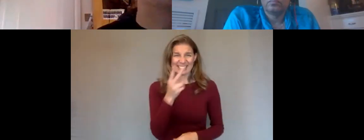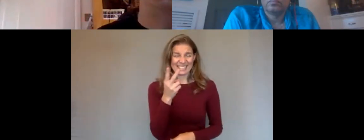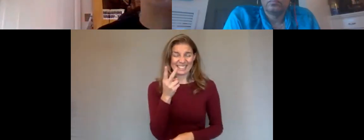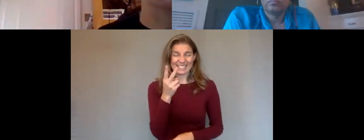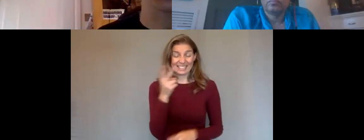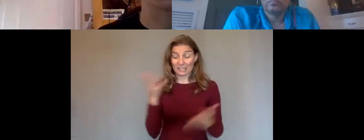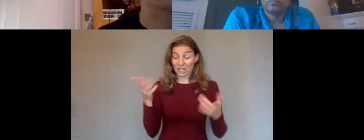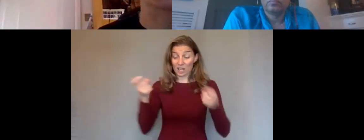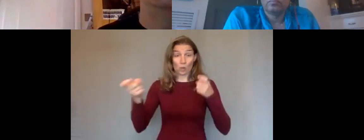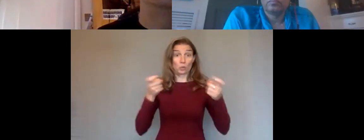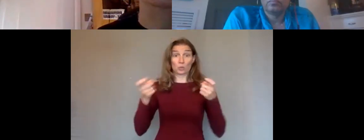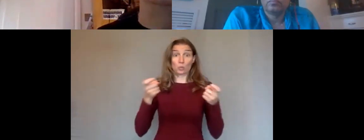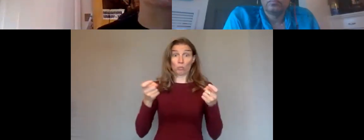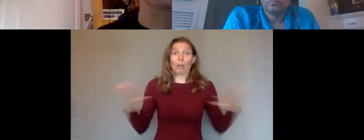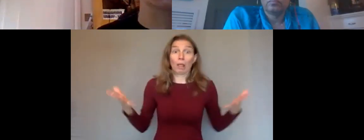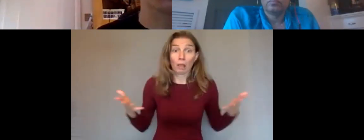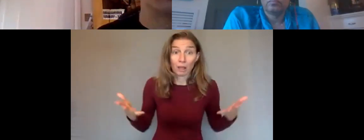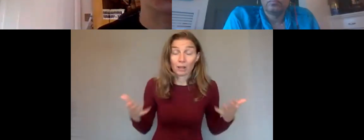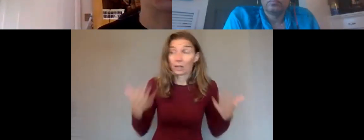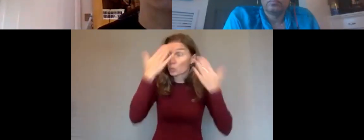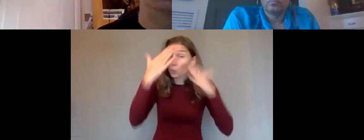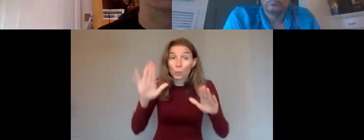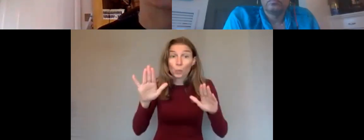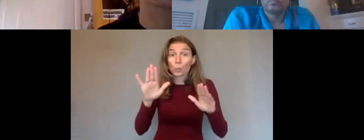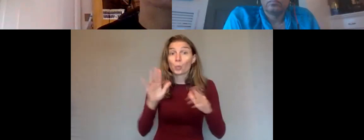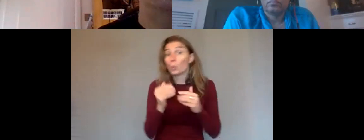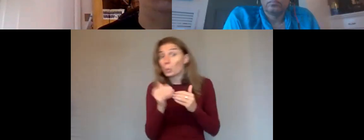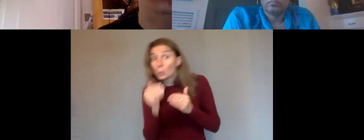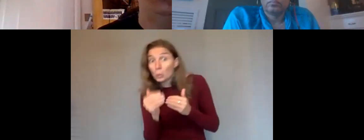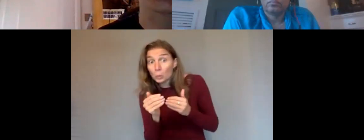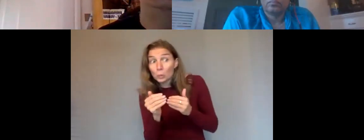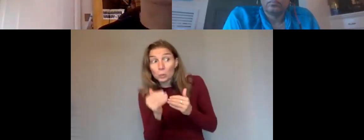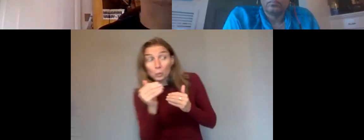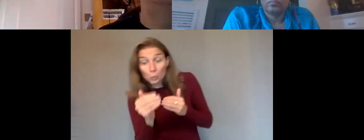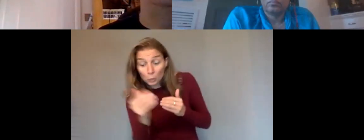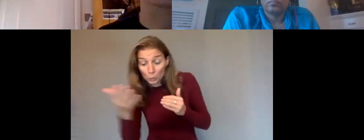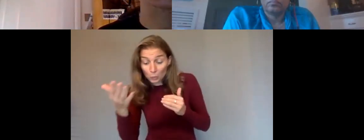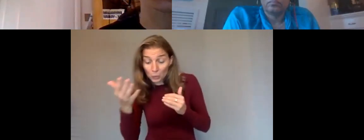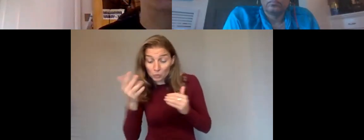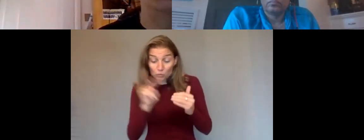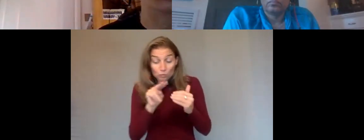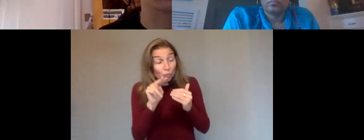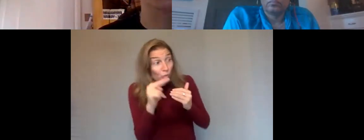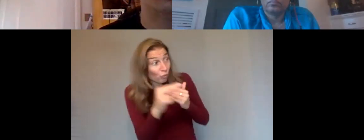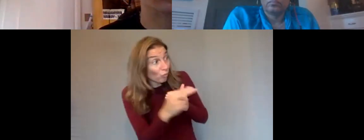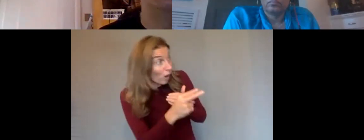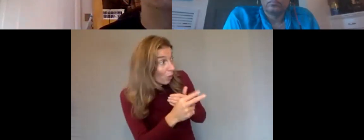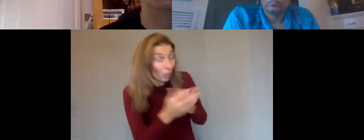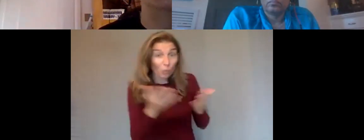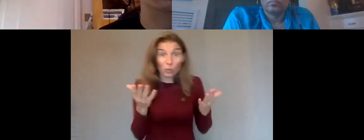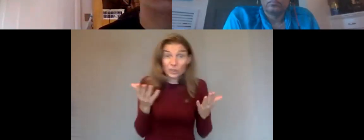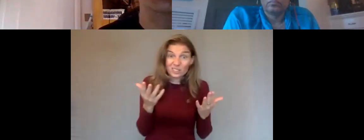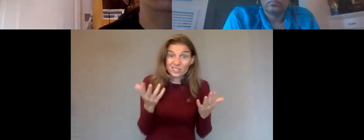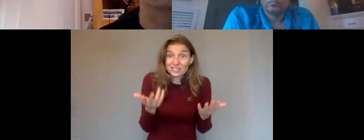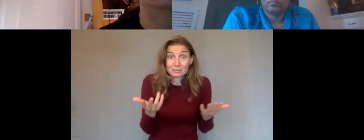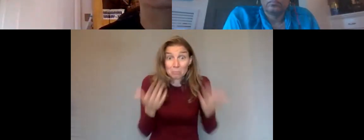when or if it's going to end, not knowing what's around the corner, not really being clear whether we understand or